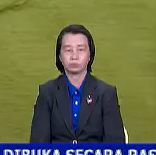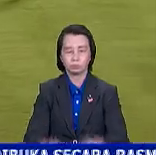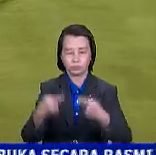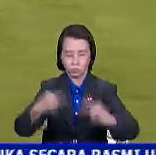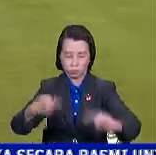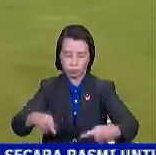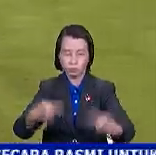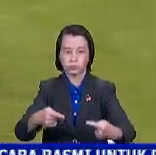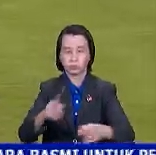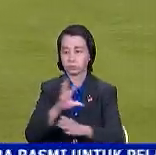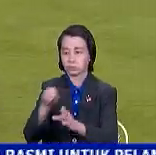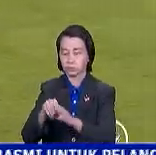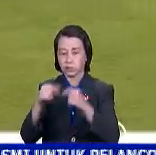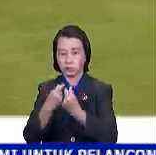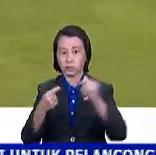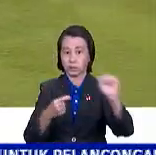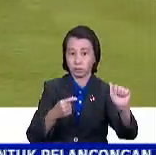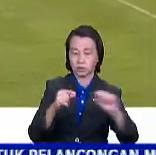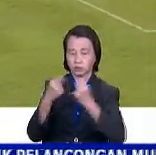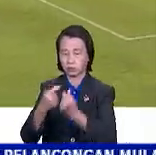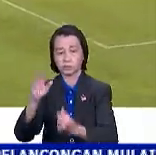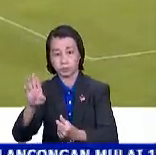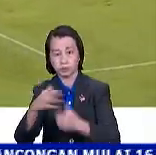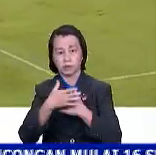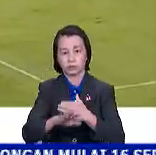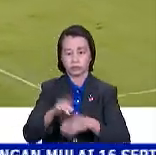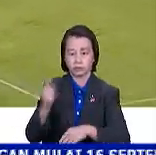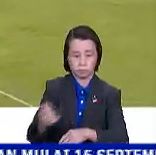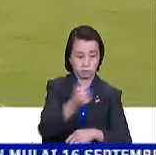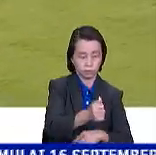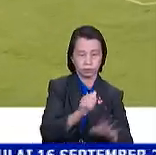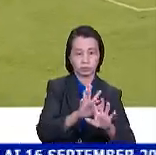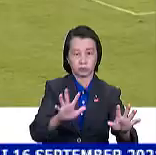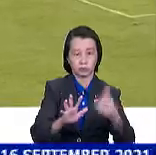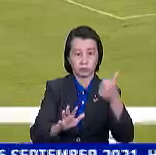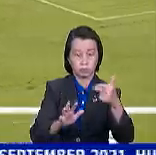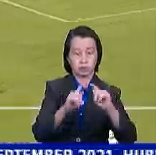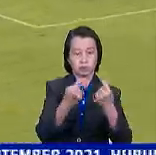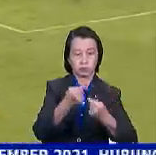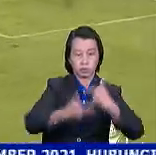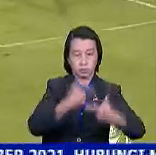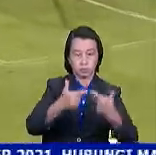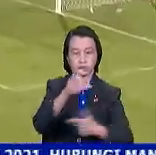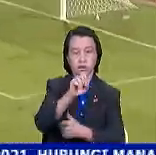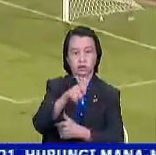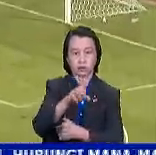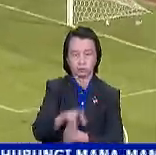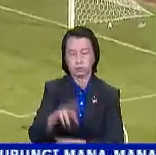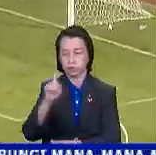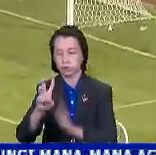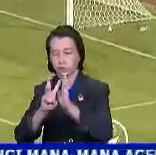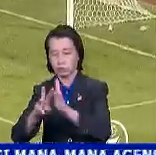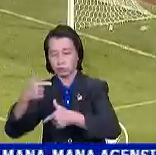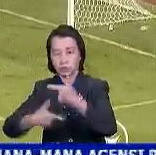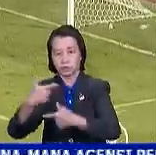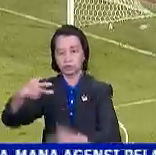saingan sengit dijangka membabitkan kumpulan A dan B selepas masing-masing dibarisi tiga pasukan Liga Super dan satu wakil